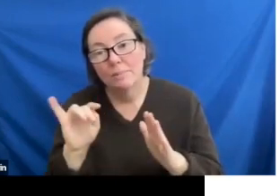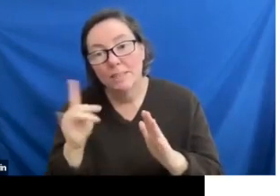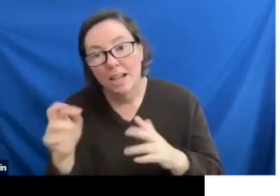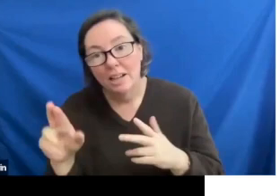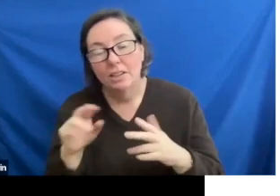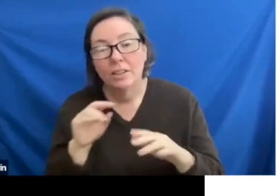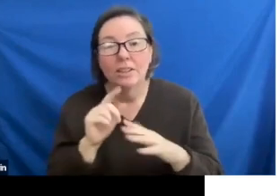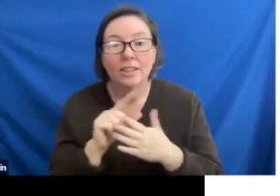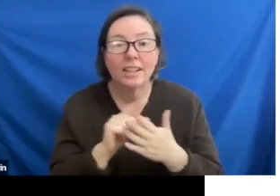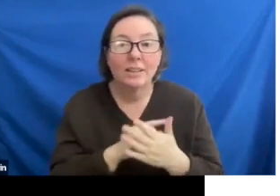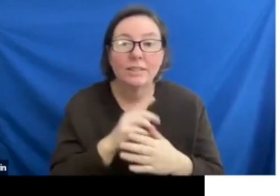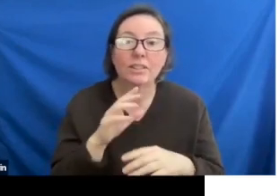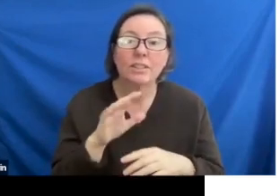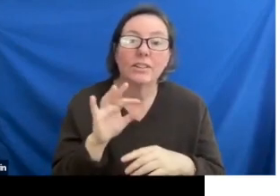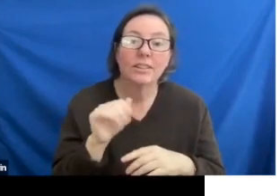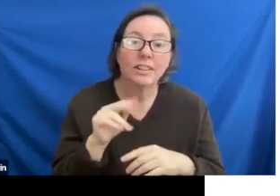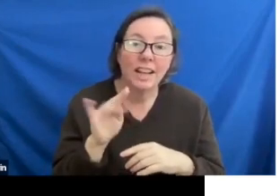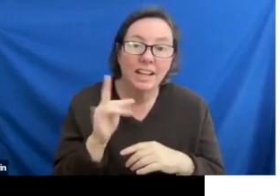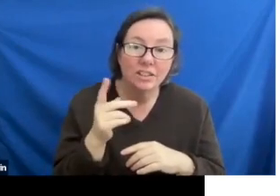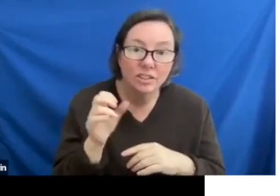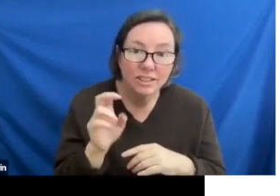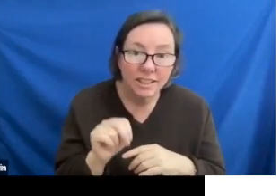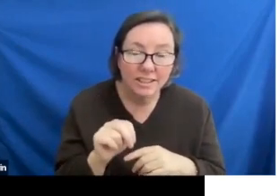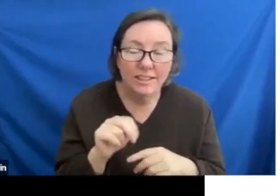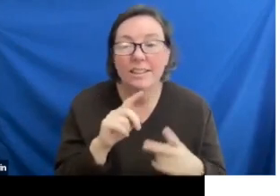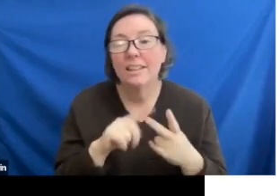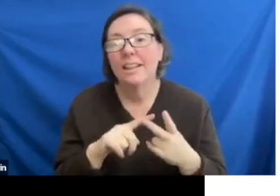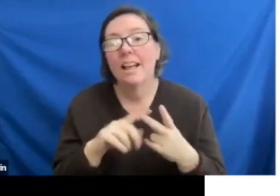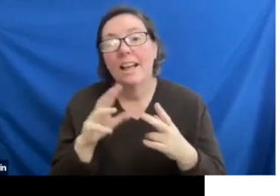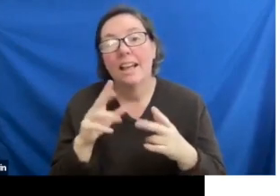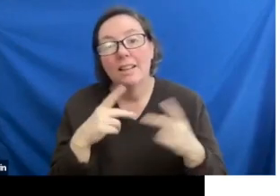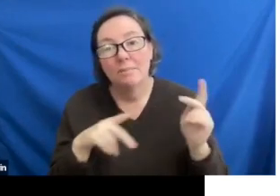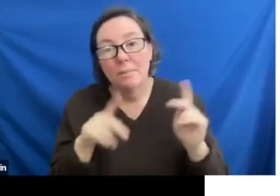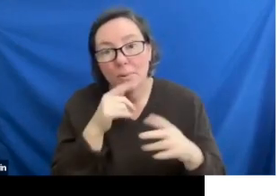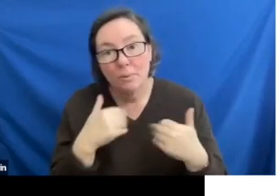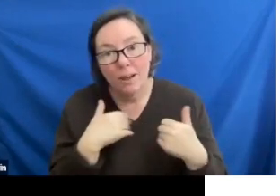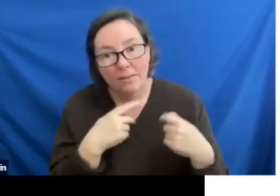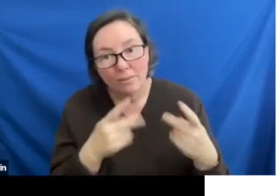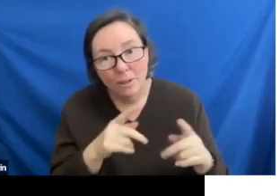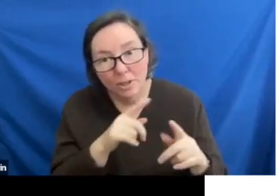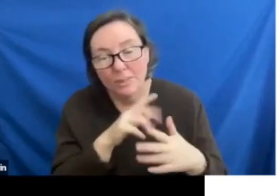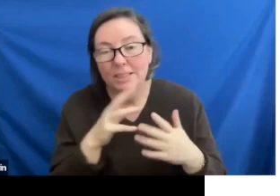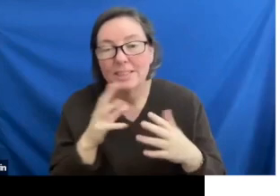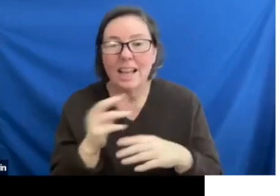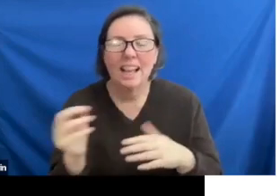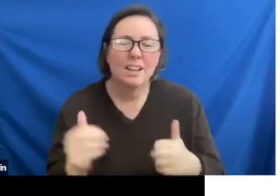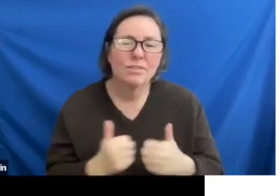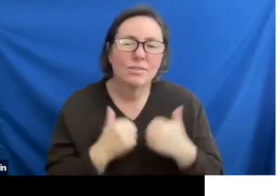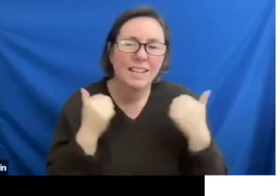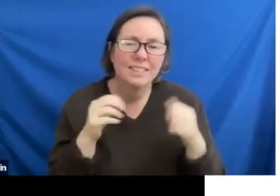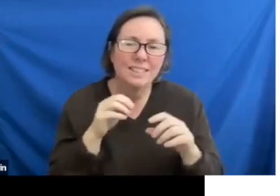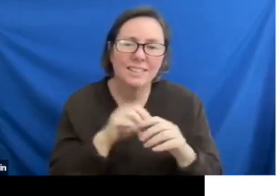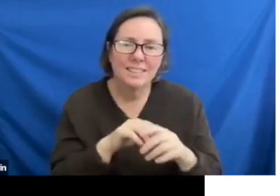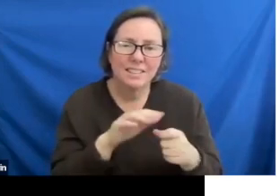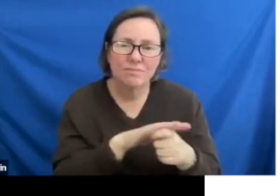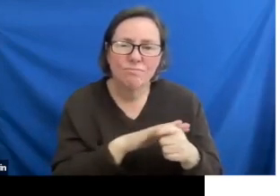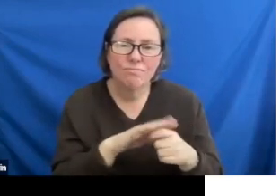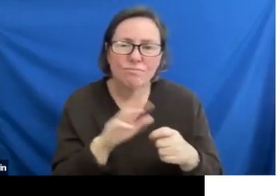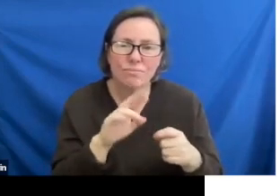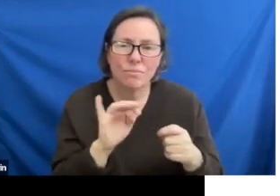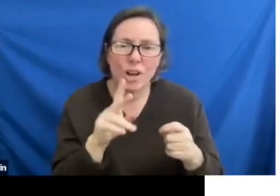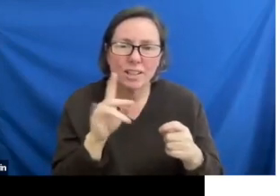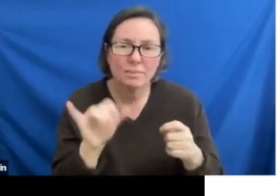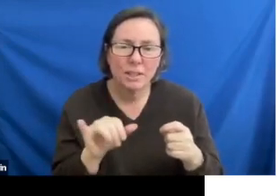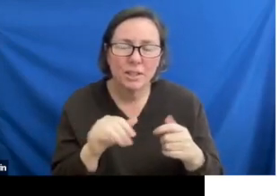Fernandez Anderson, the permit holders, and especially the residents of Roxbury, particularly the youth and the